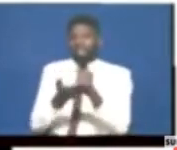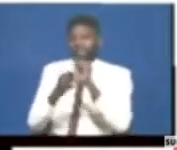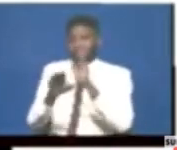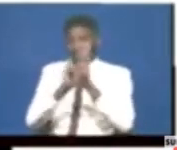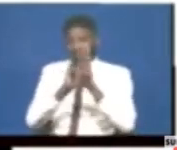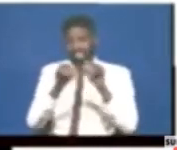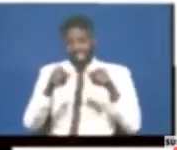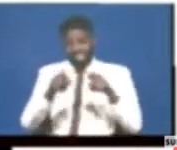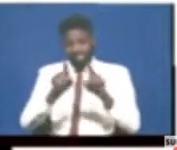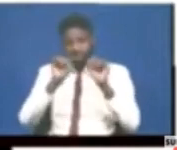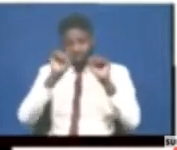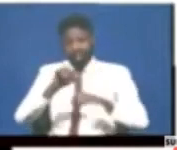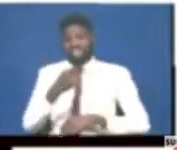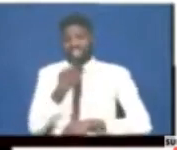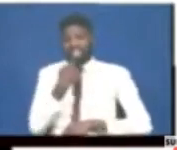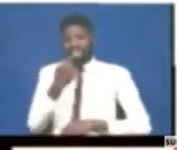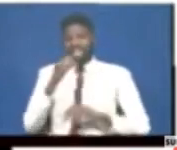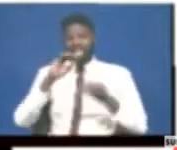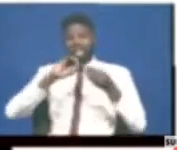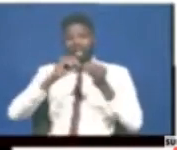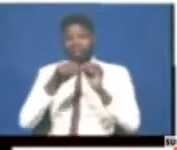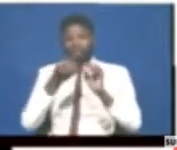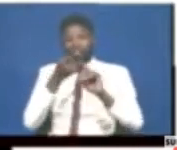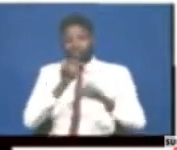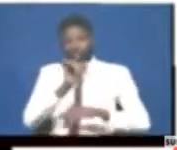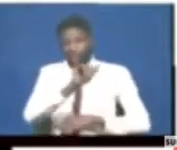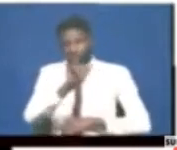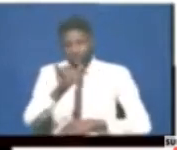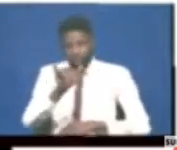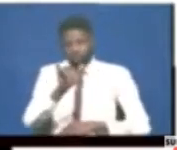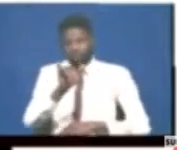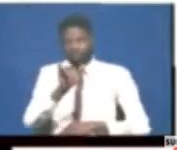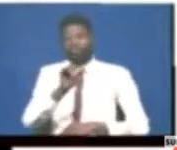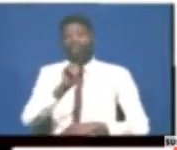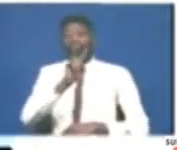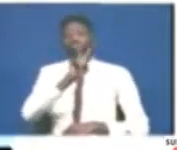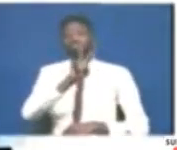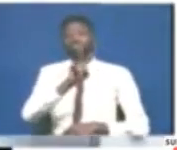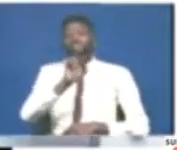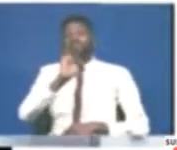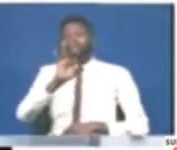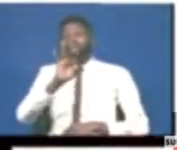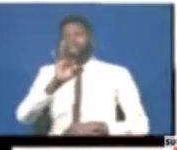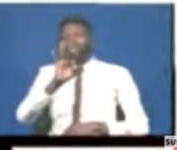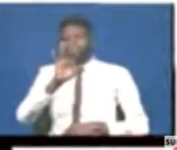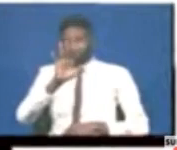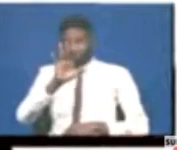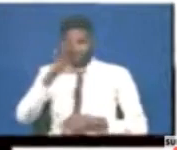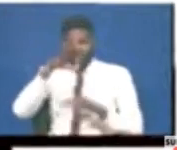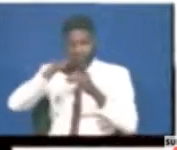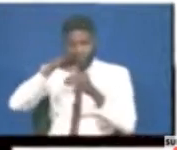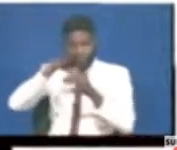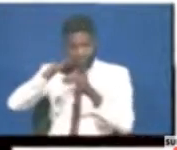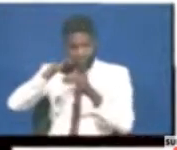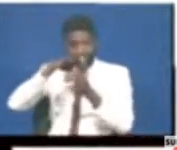say the numbers from these 235 polling stations? I saw some figures